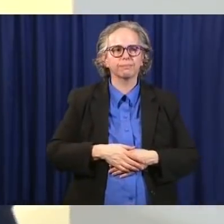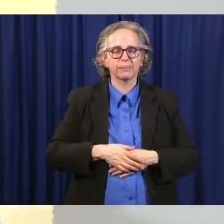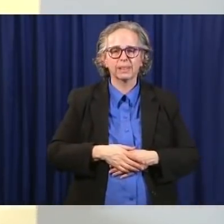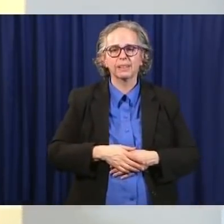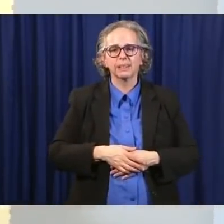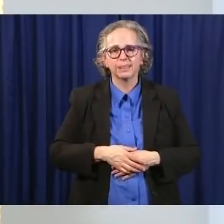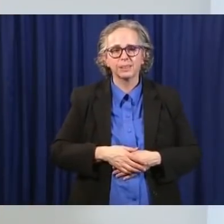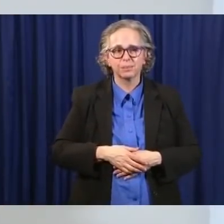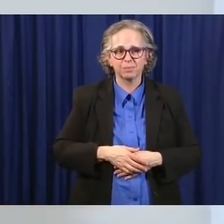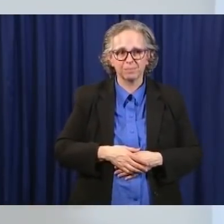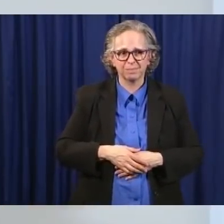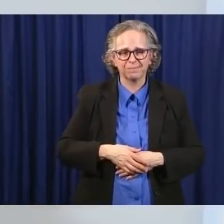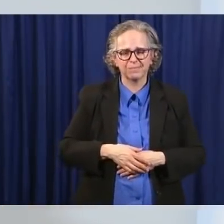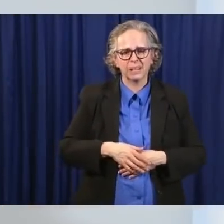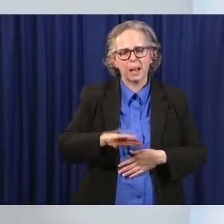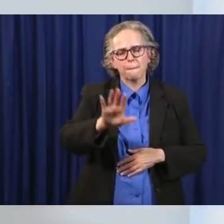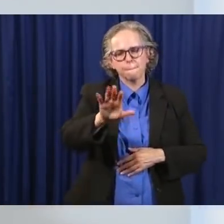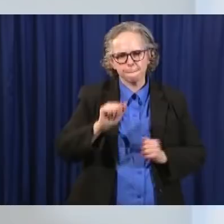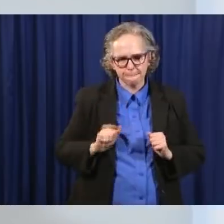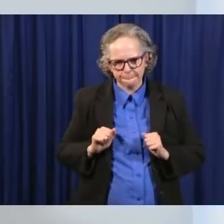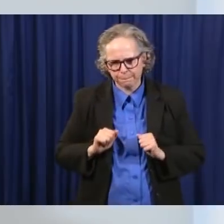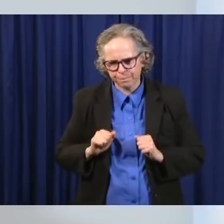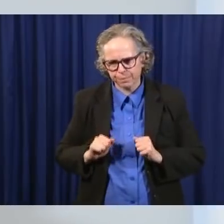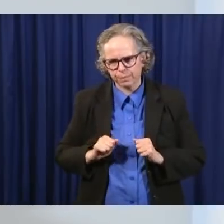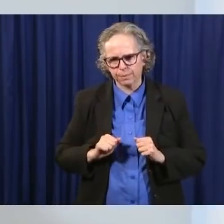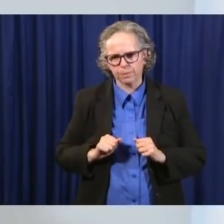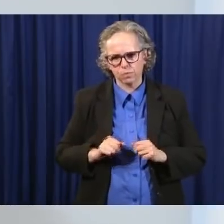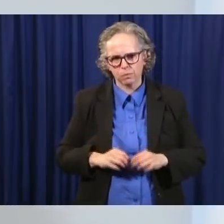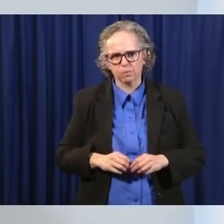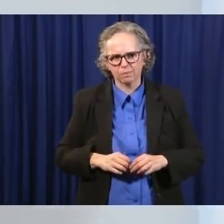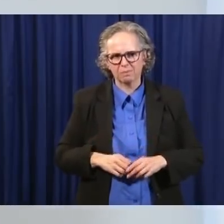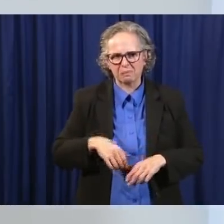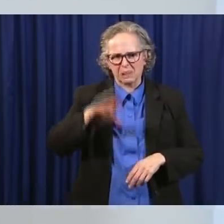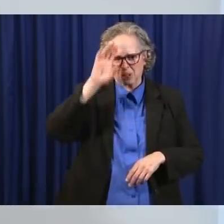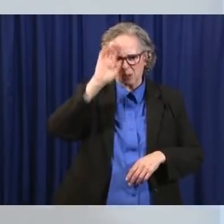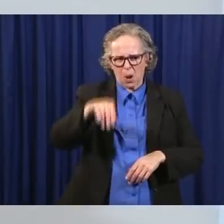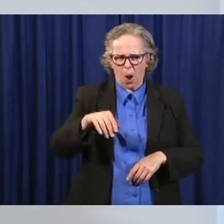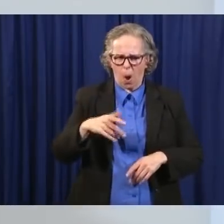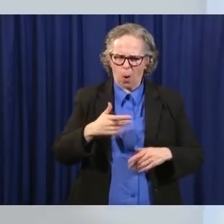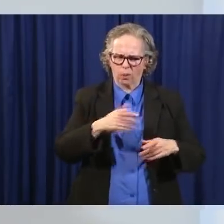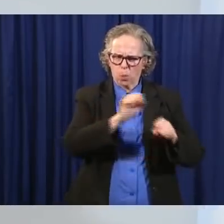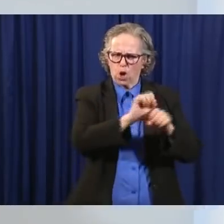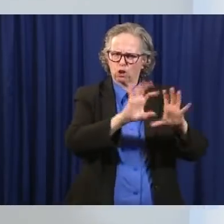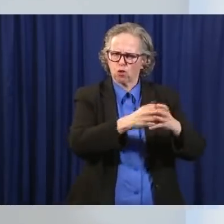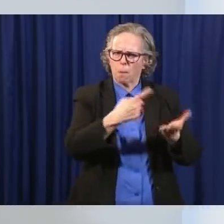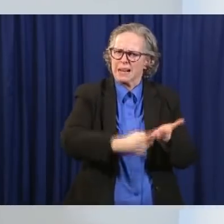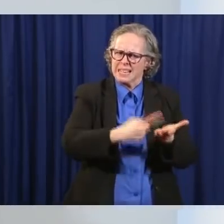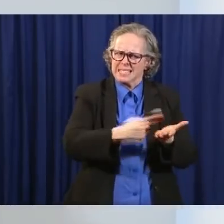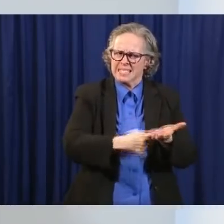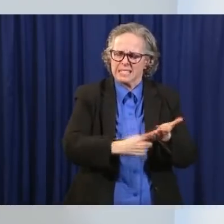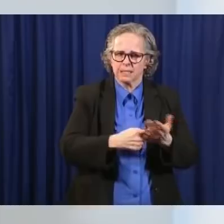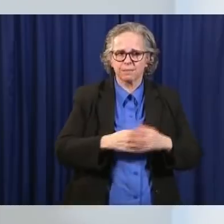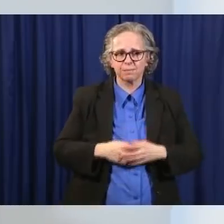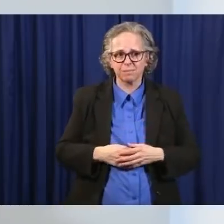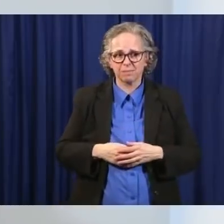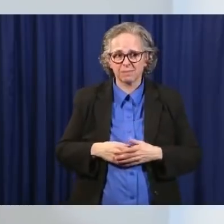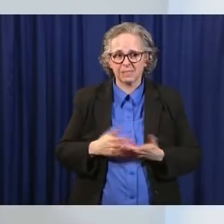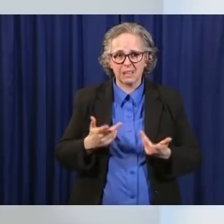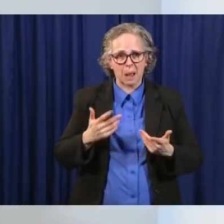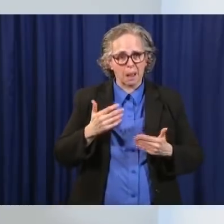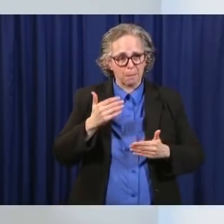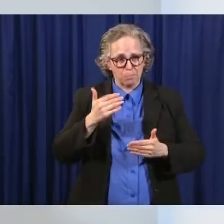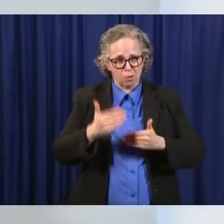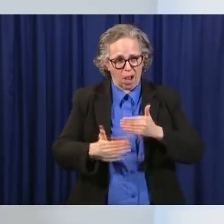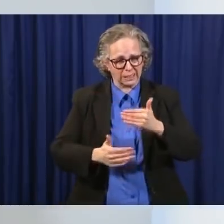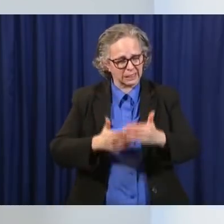at 9:30, and so I know that they're having the conversations. This process for discussing it's underway, but